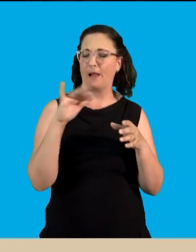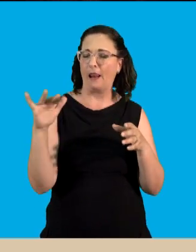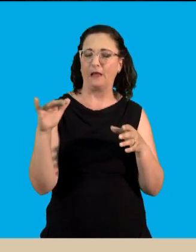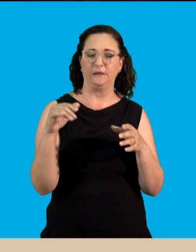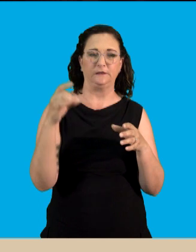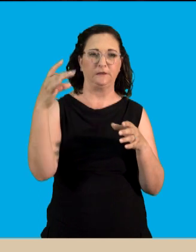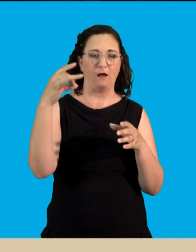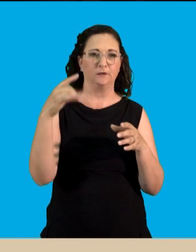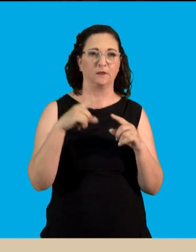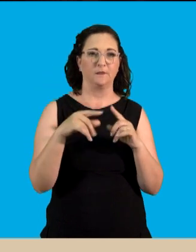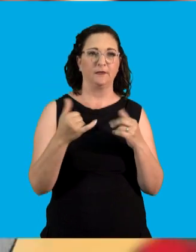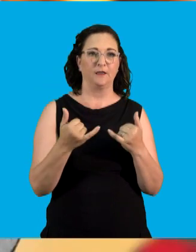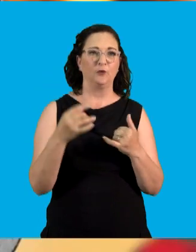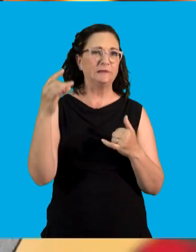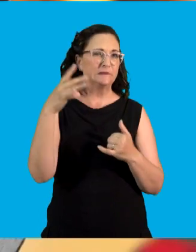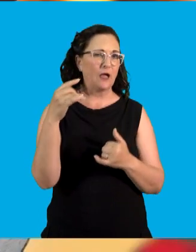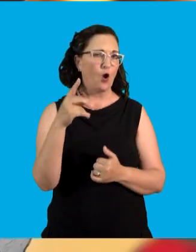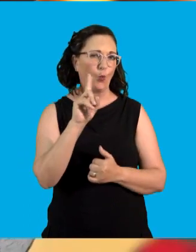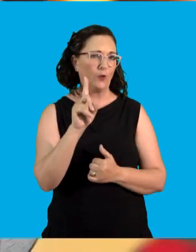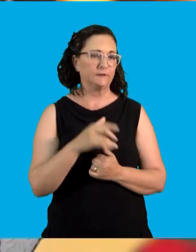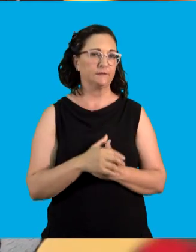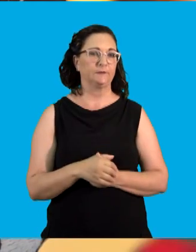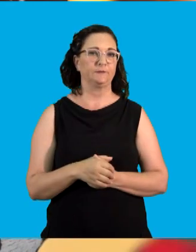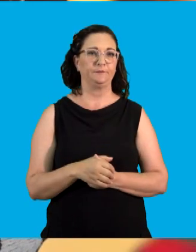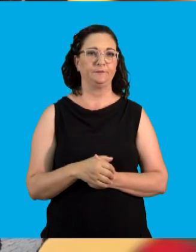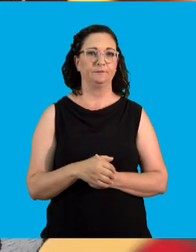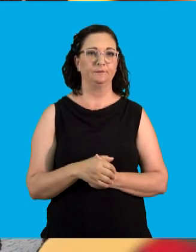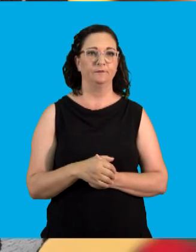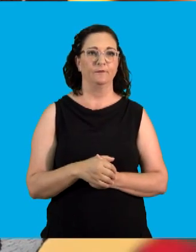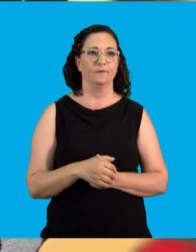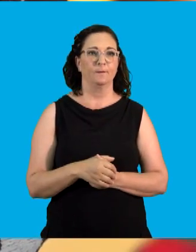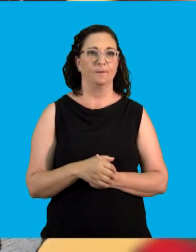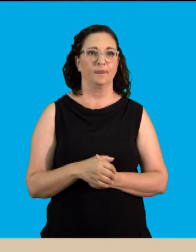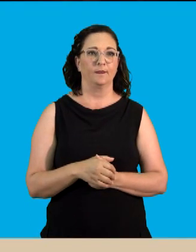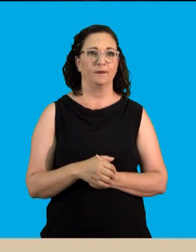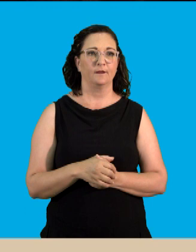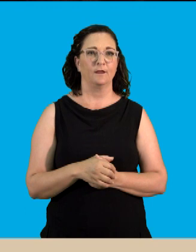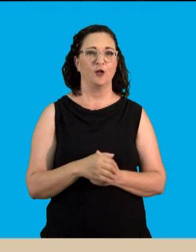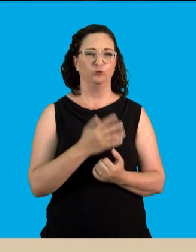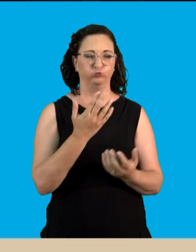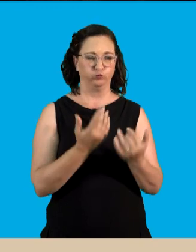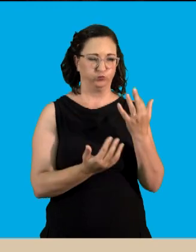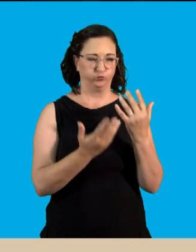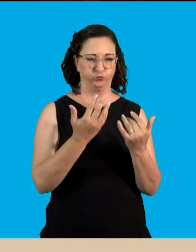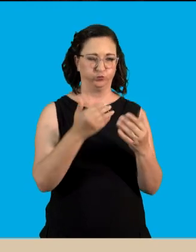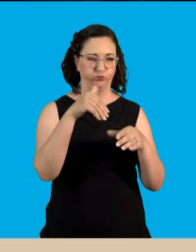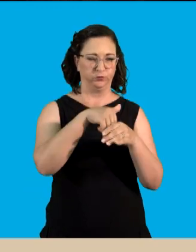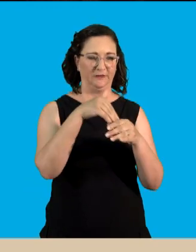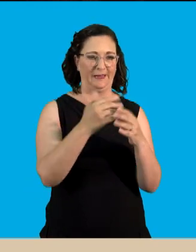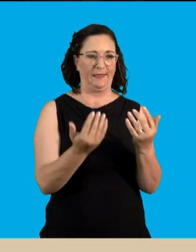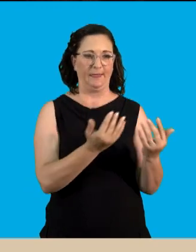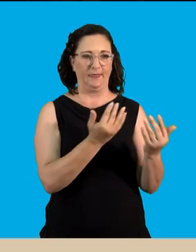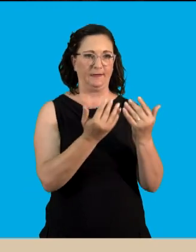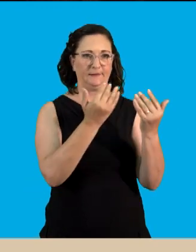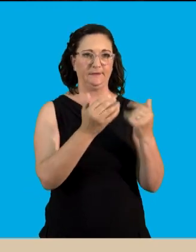of stars. Now let us define what a star is. Stars are massive balls of burning gas which